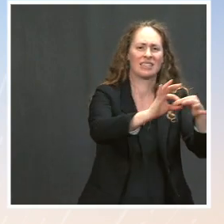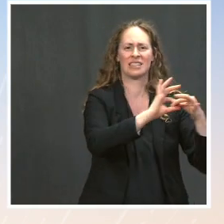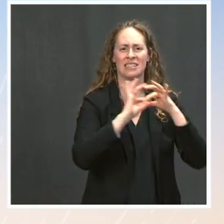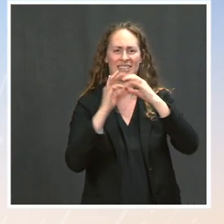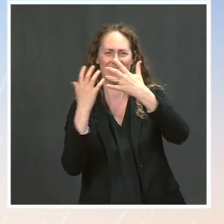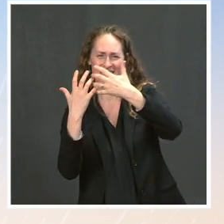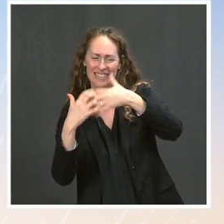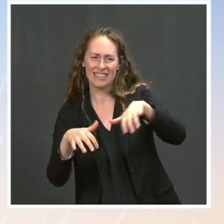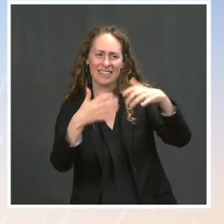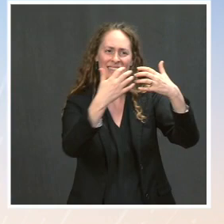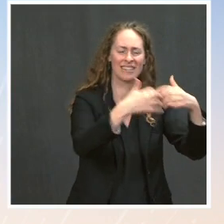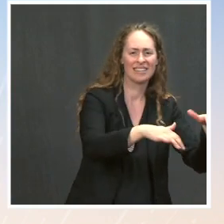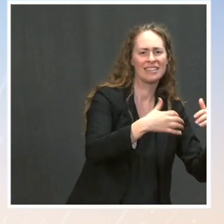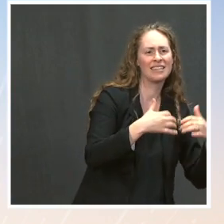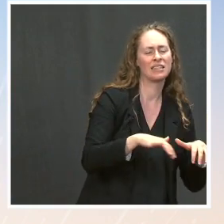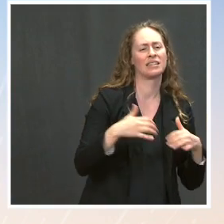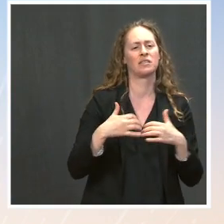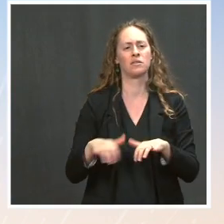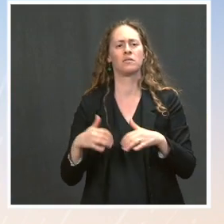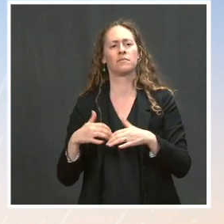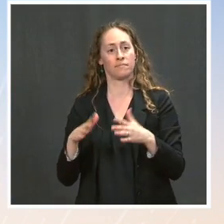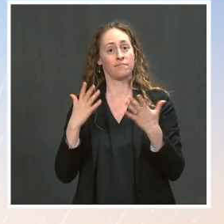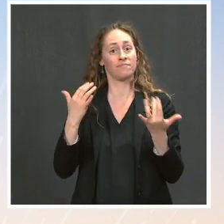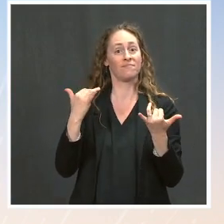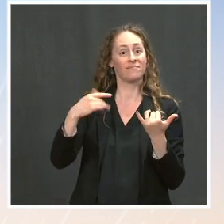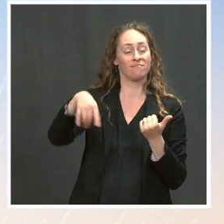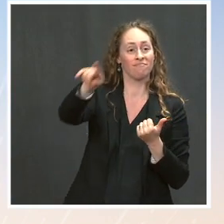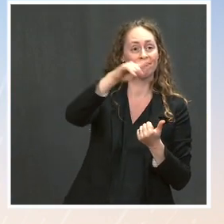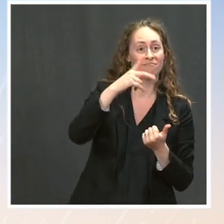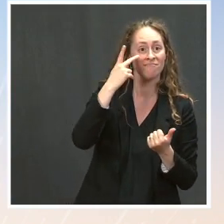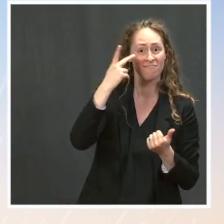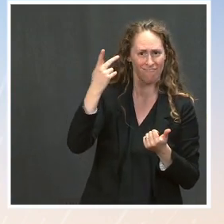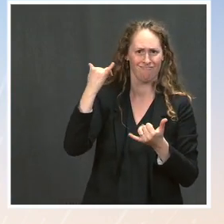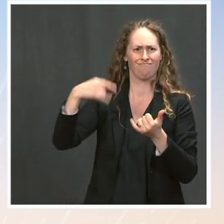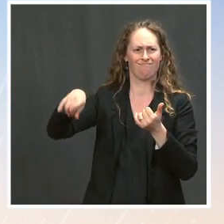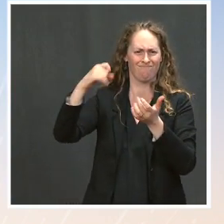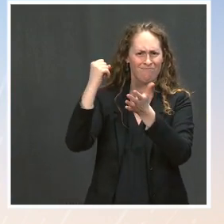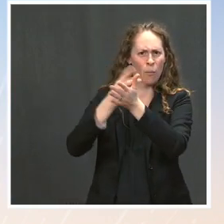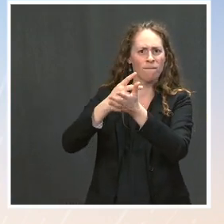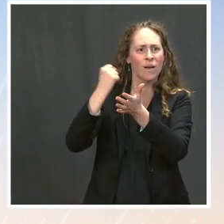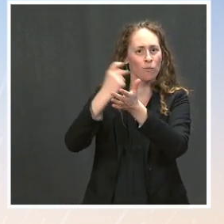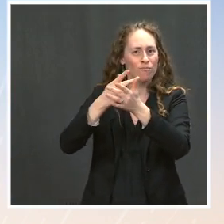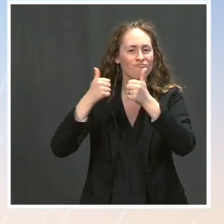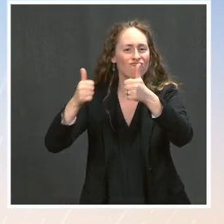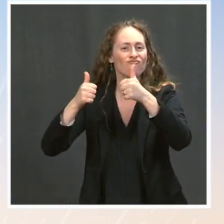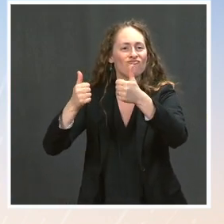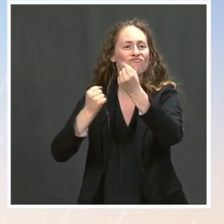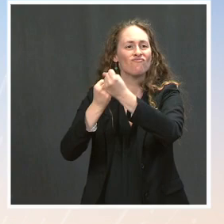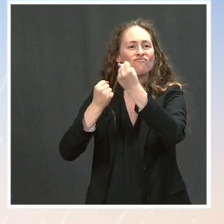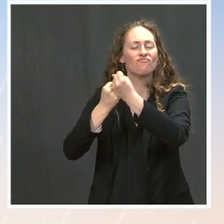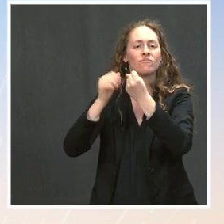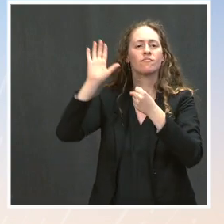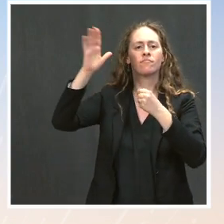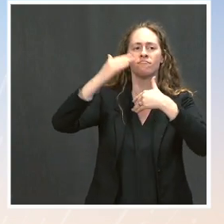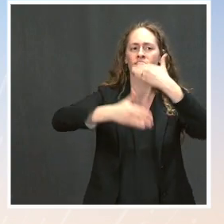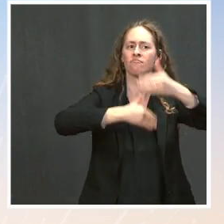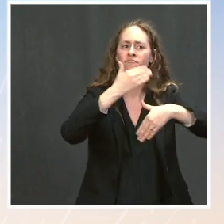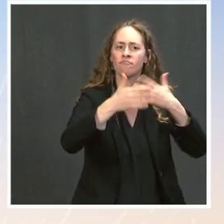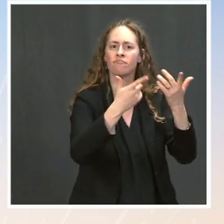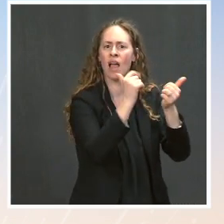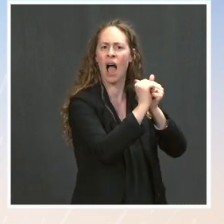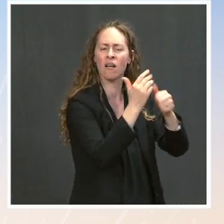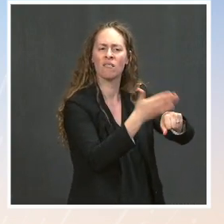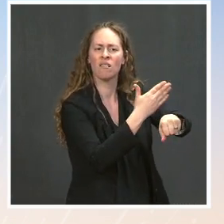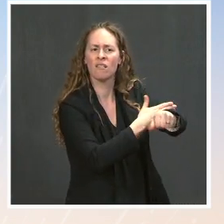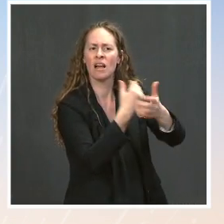him to do, which there we have seen broad approval for, getting the pandemic under control, turning our economy around, especially for working families and the